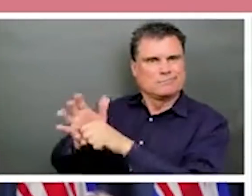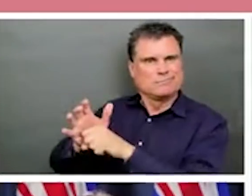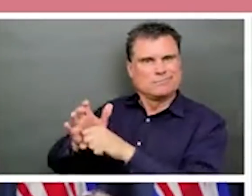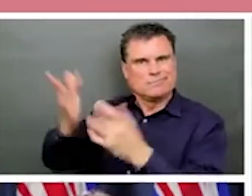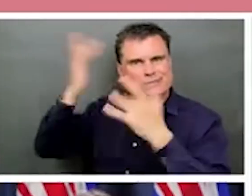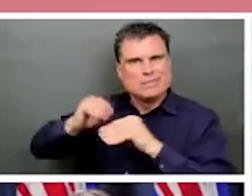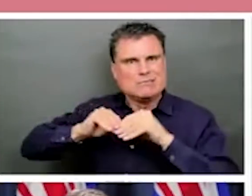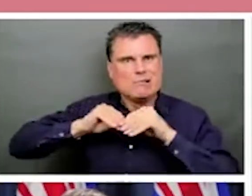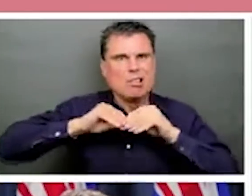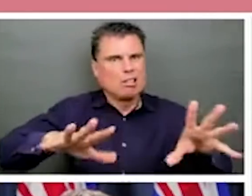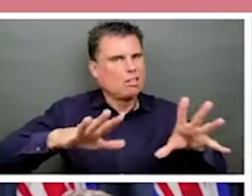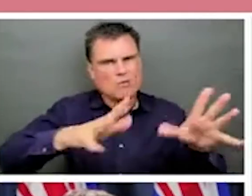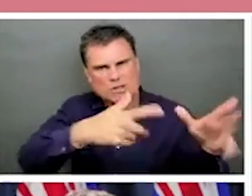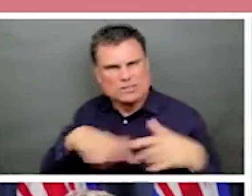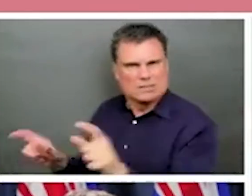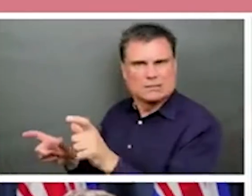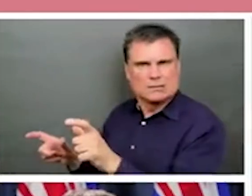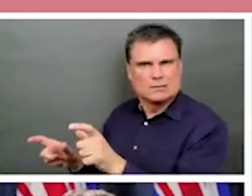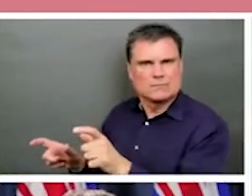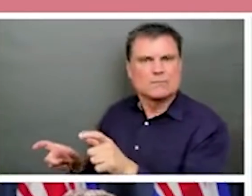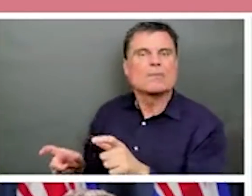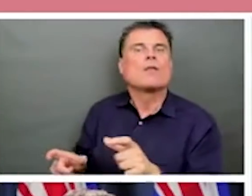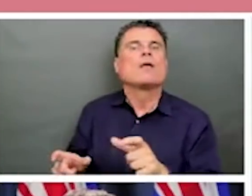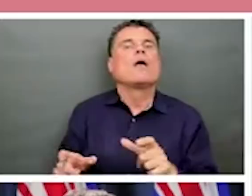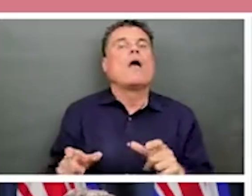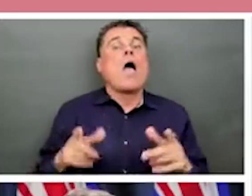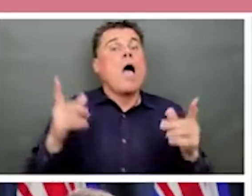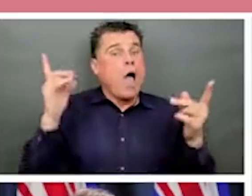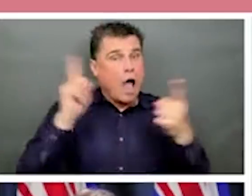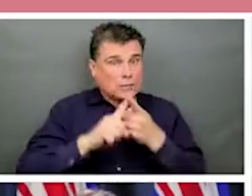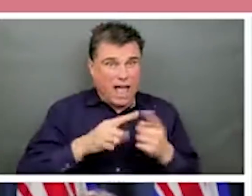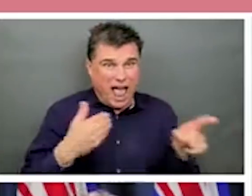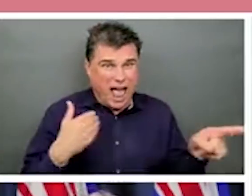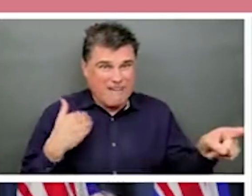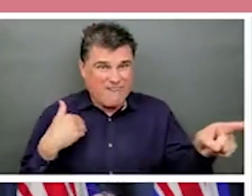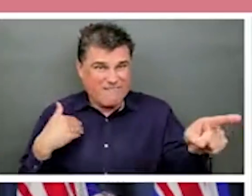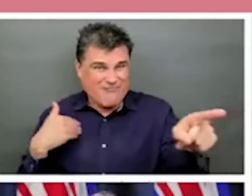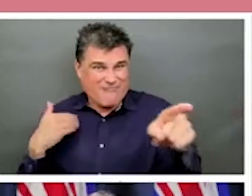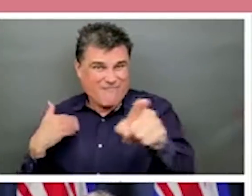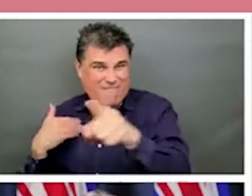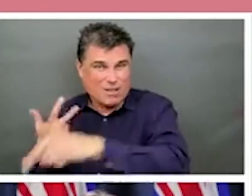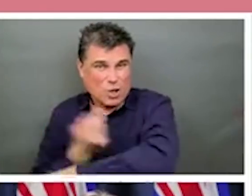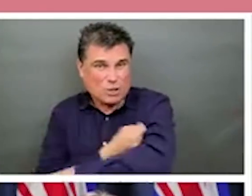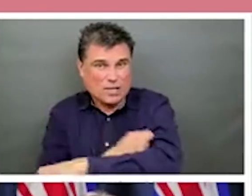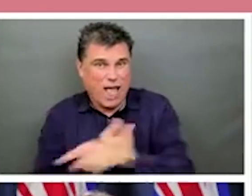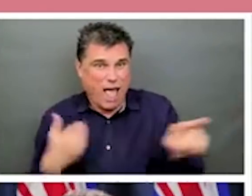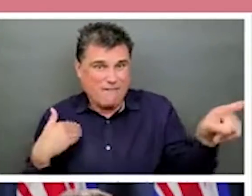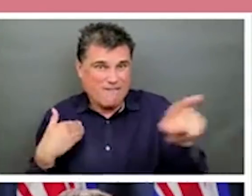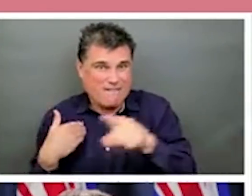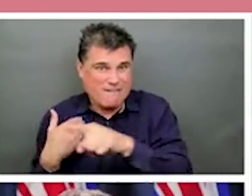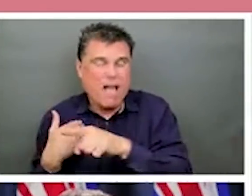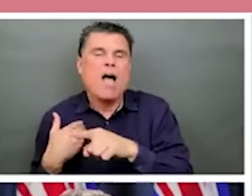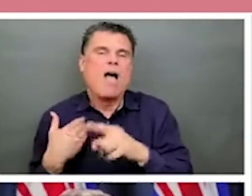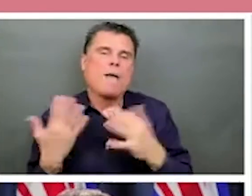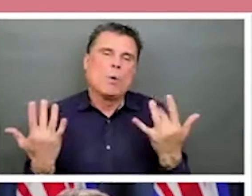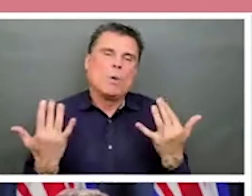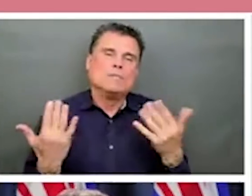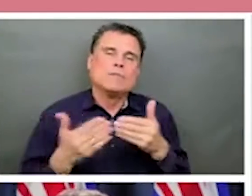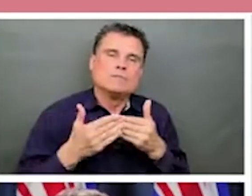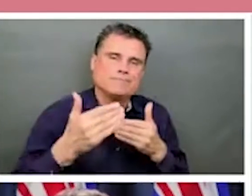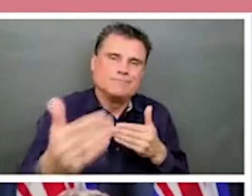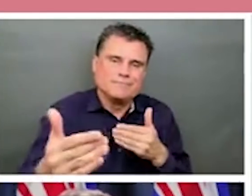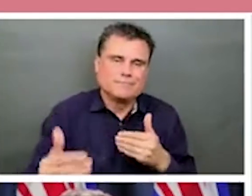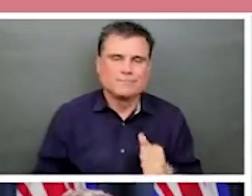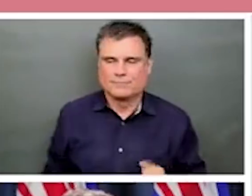our herd immunized. So this slide actually shows you a little bit of the elephant that we're going to